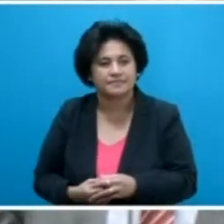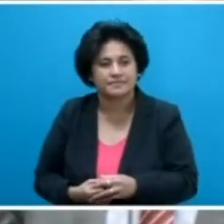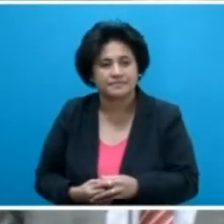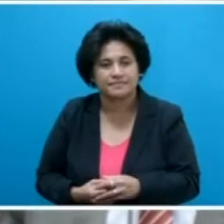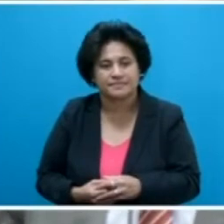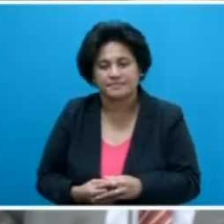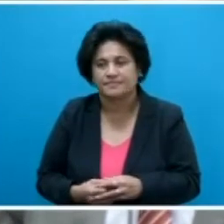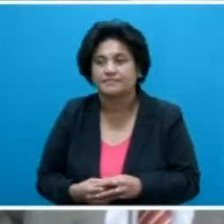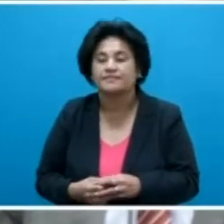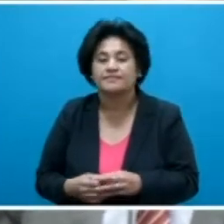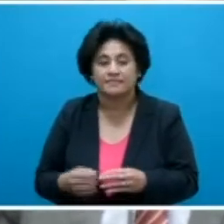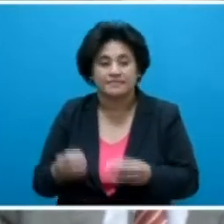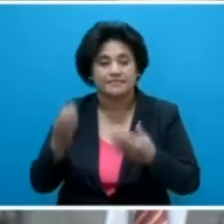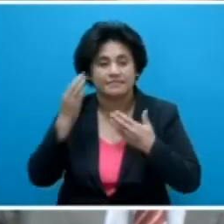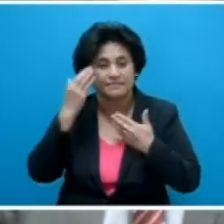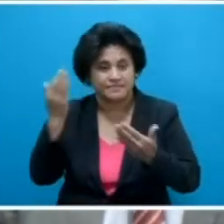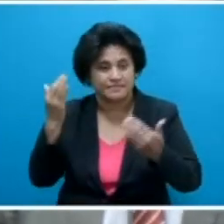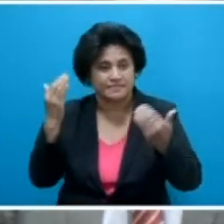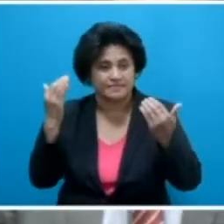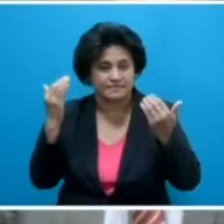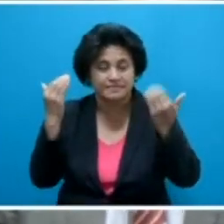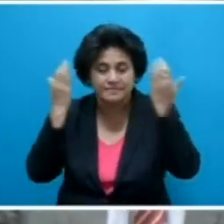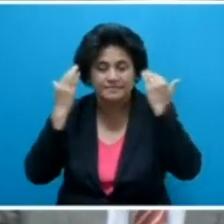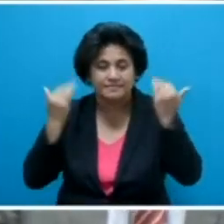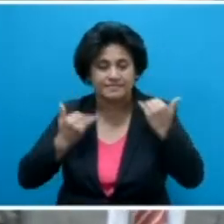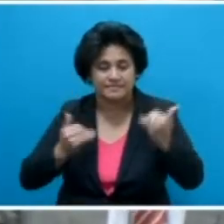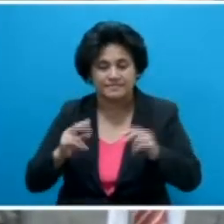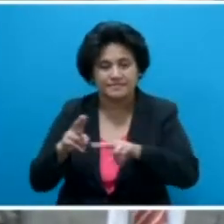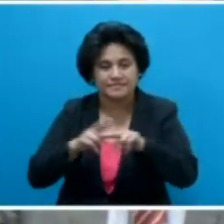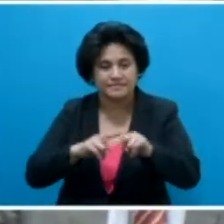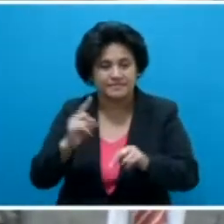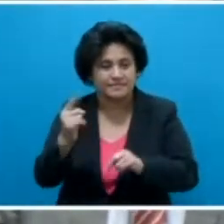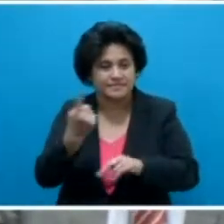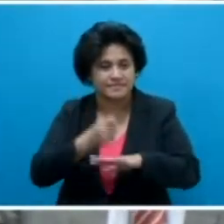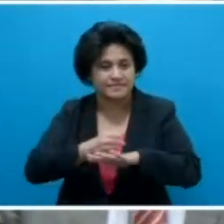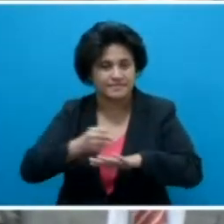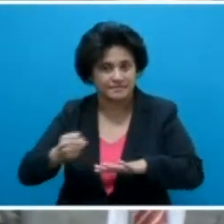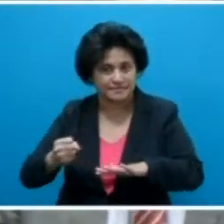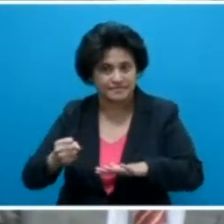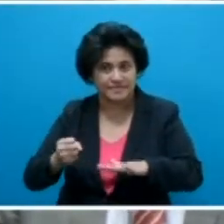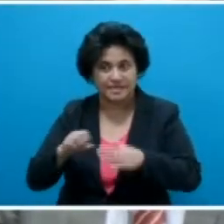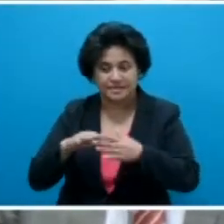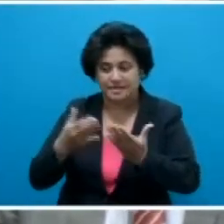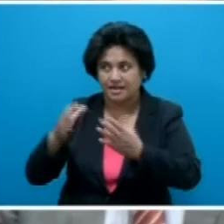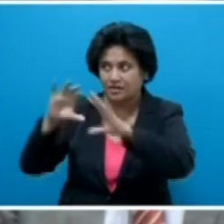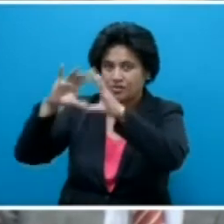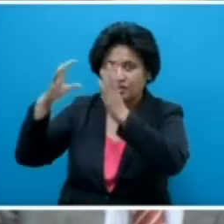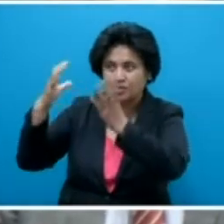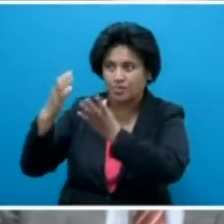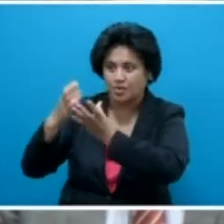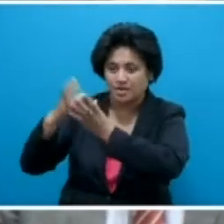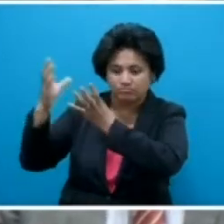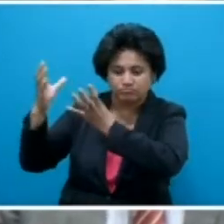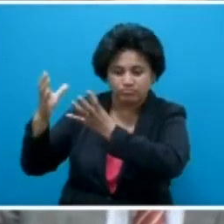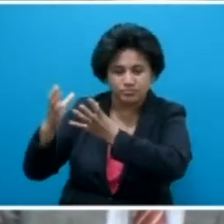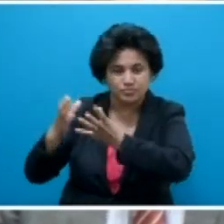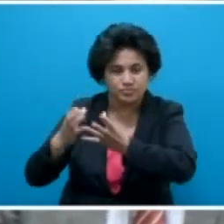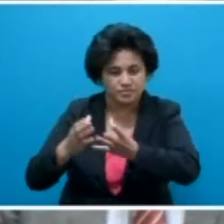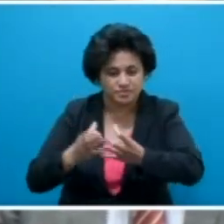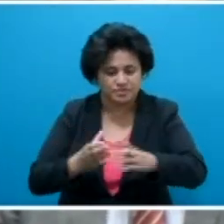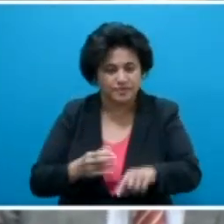Honorable Speaker Say, the Fiji First government has also brought the world closer to Fiji through digital